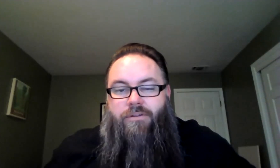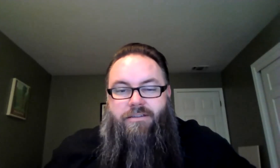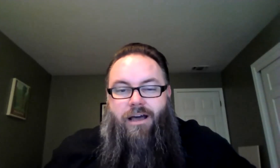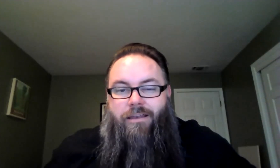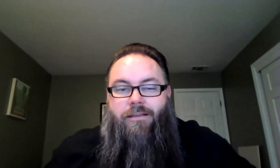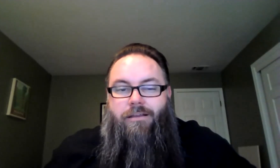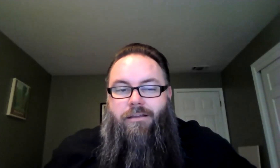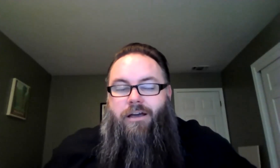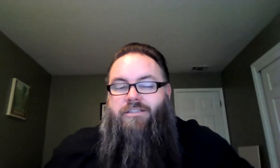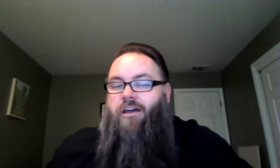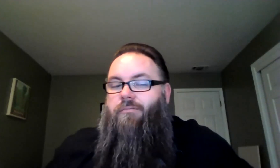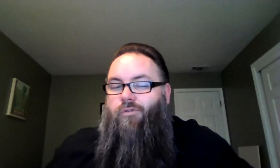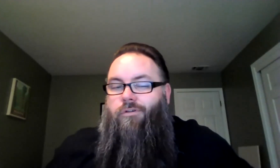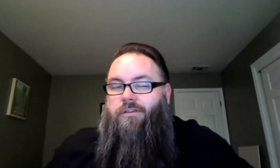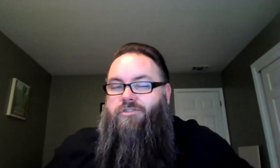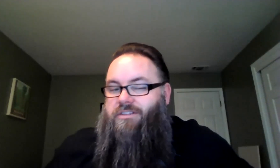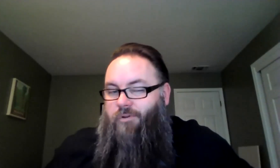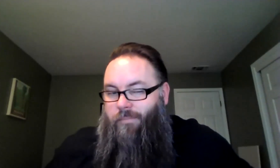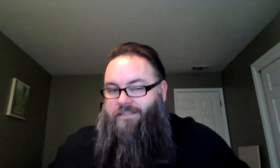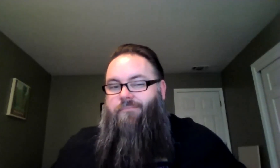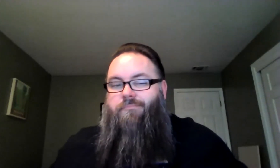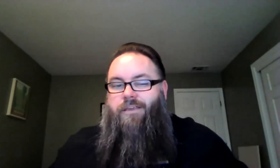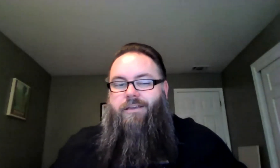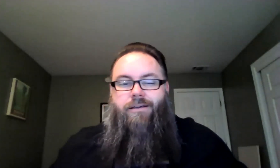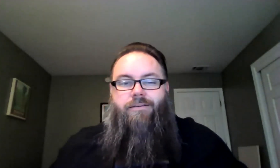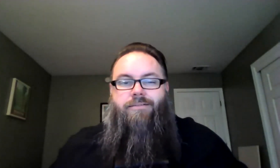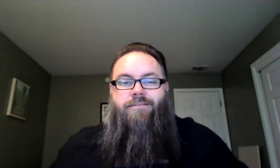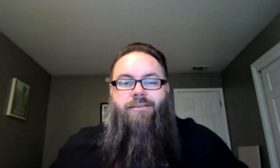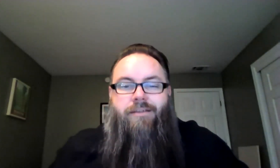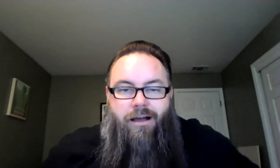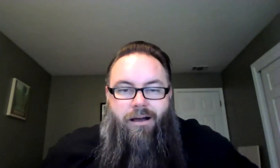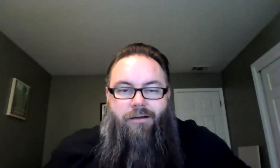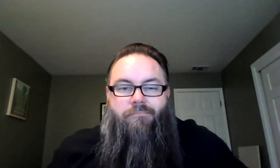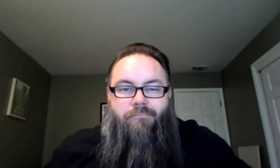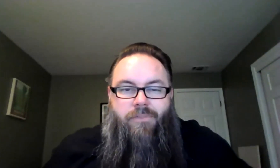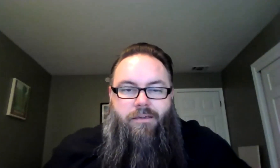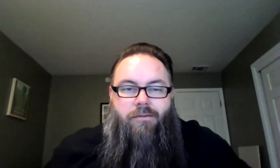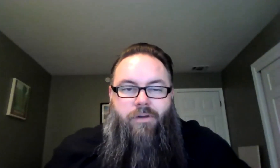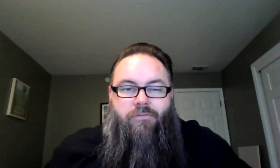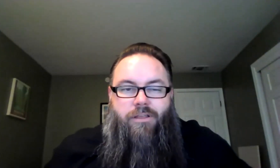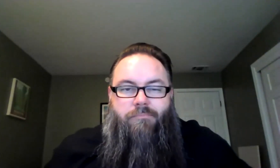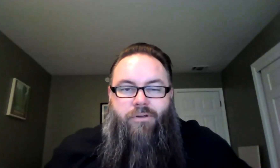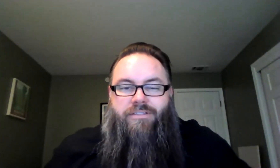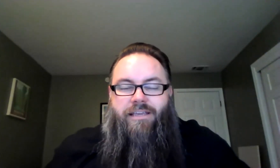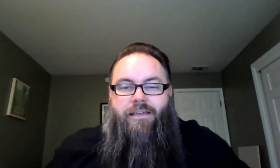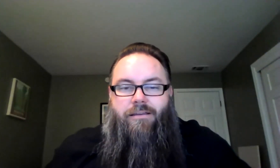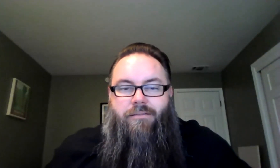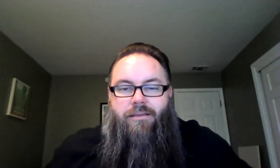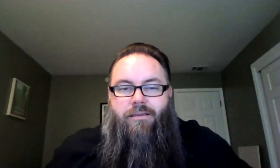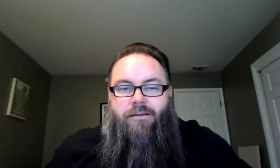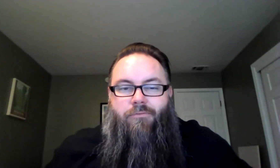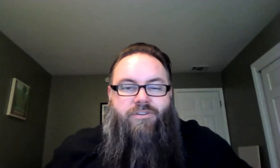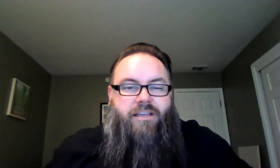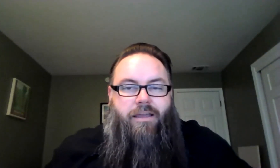Because right now it's not a ton more than just momentum, because We haven't really built